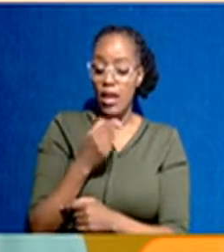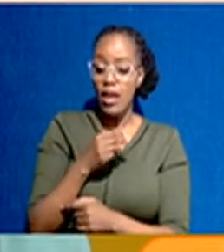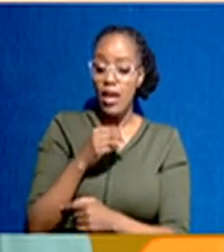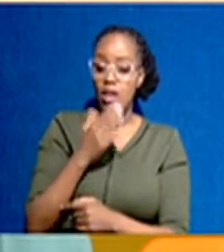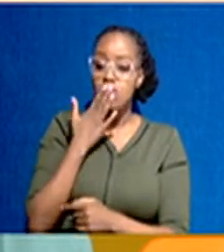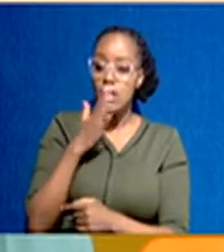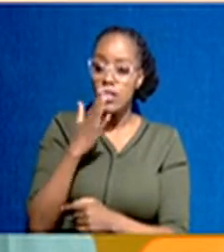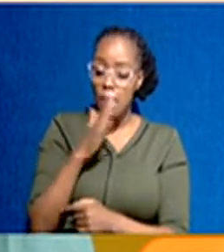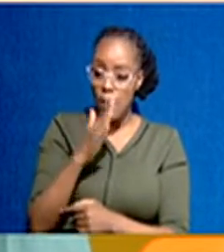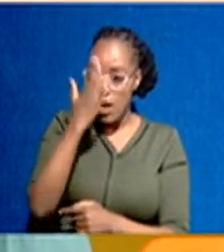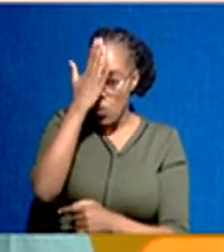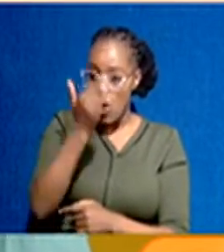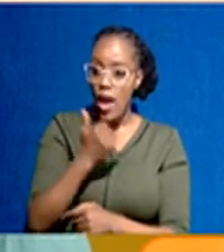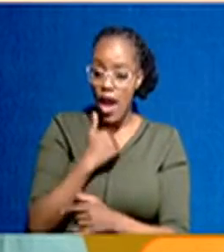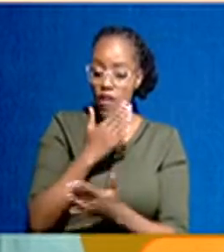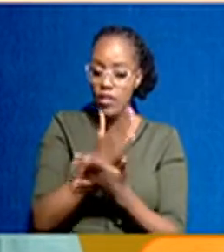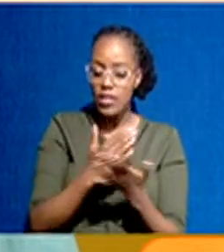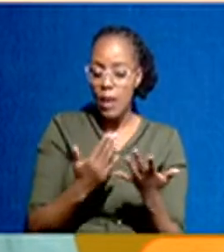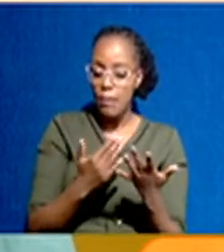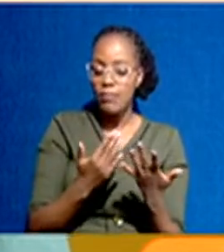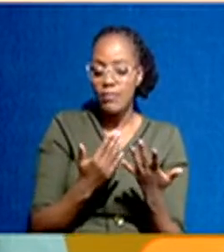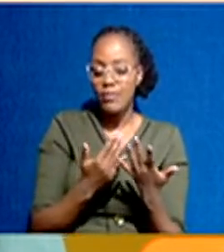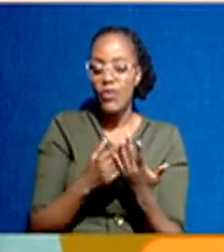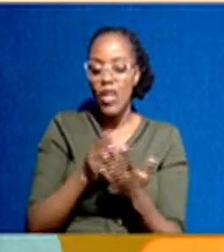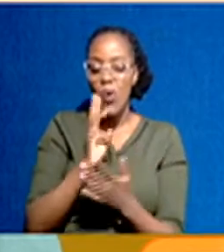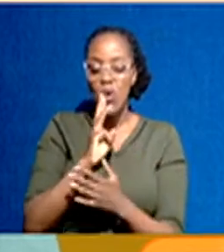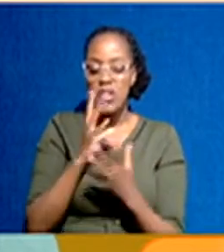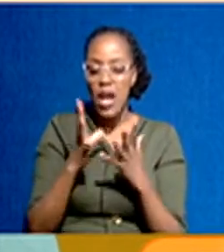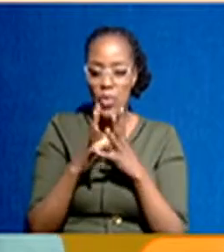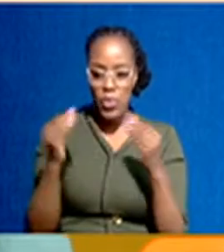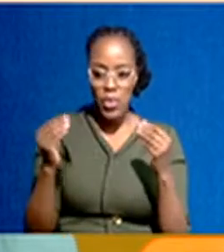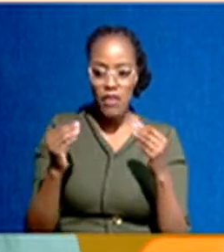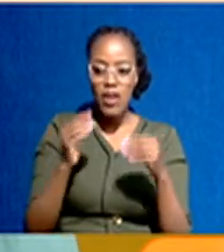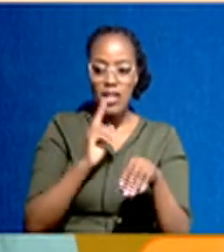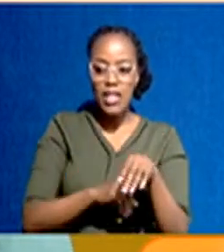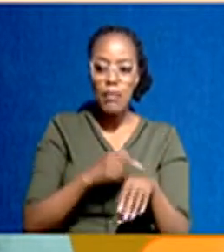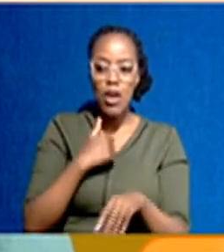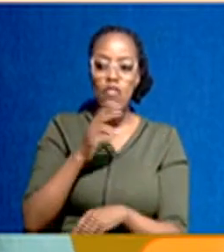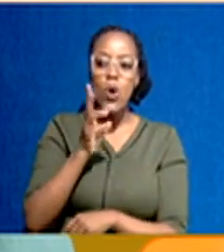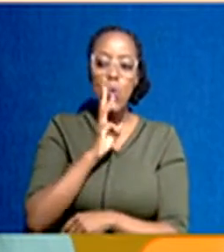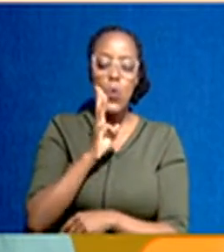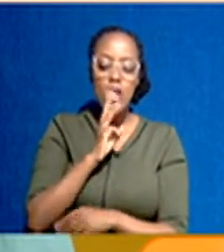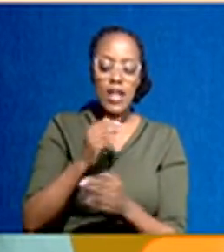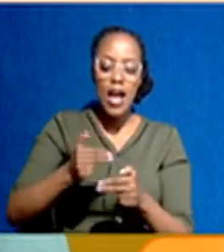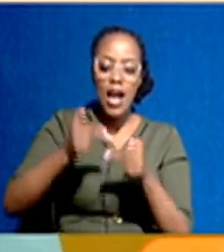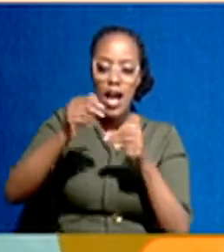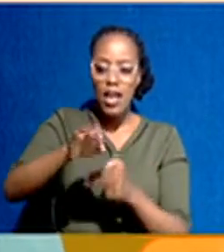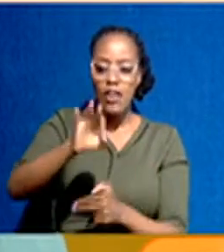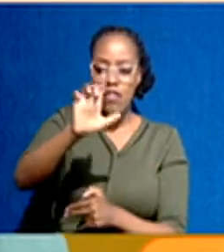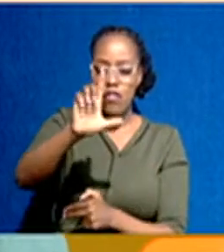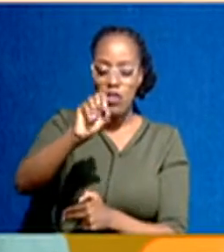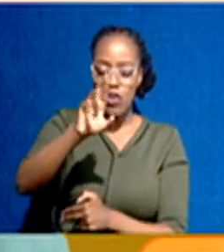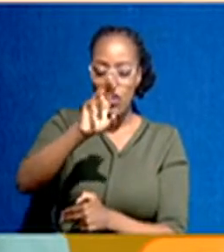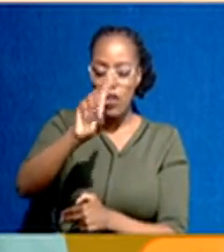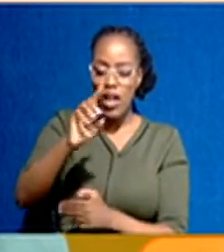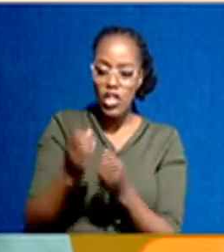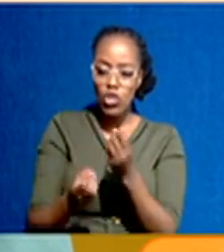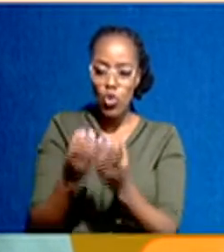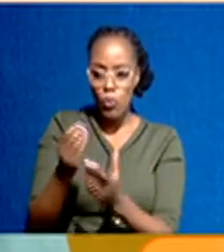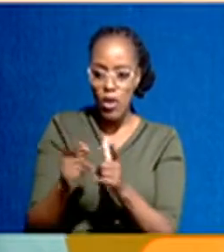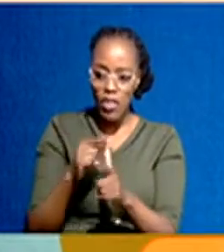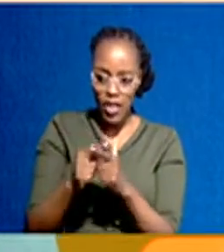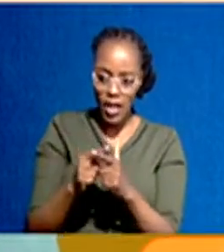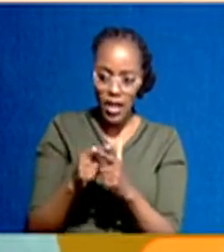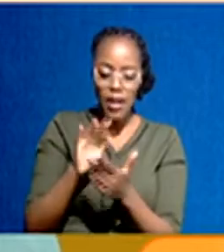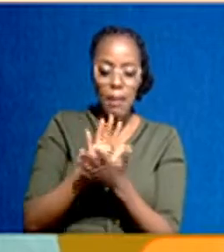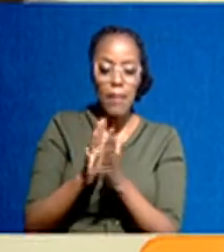concentrated, because there is some vapor that escapes. So now if you have water that has high fluoride and then you boil it, so the fluoride becomes even